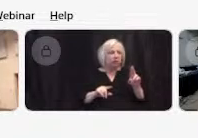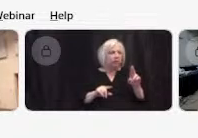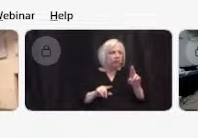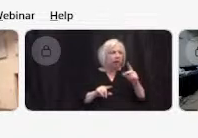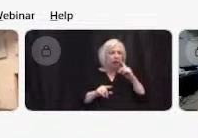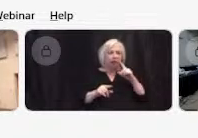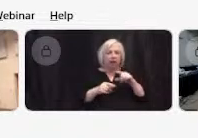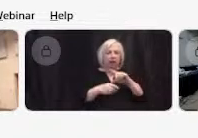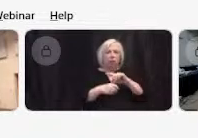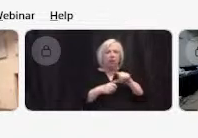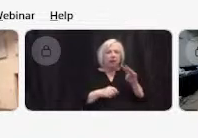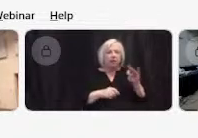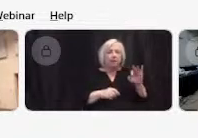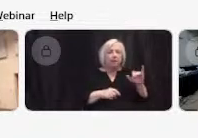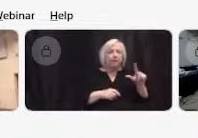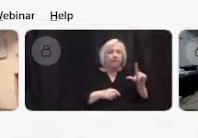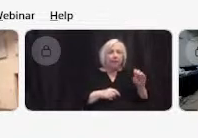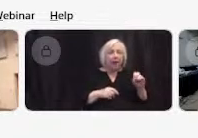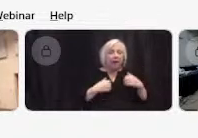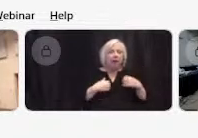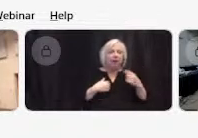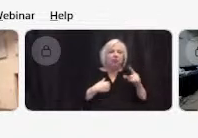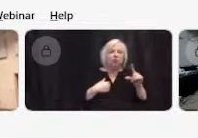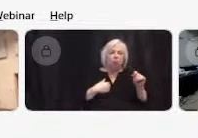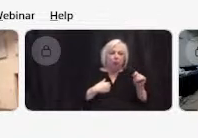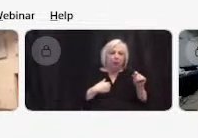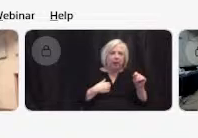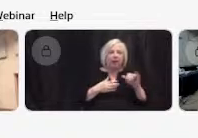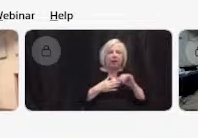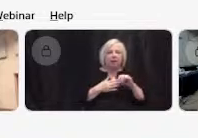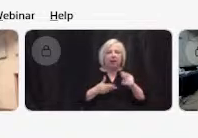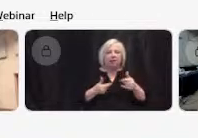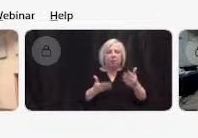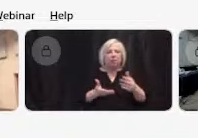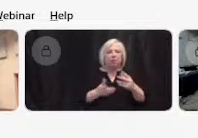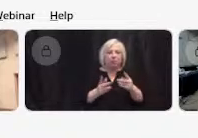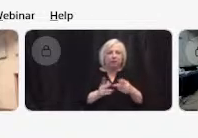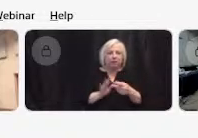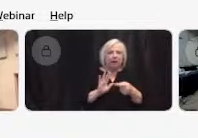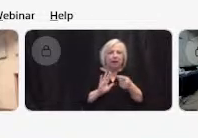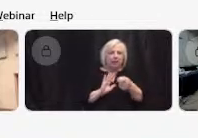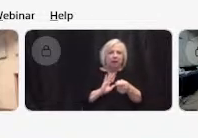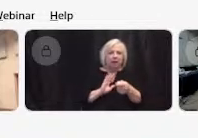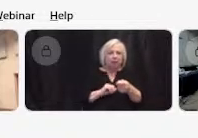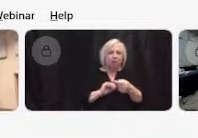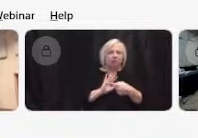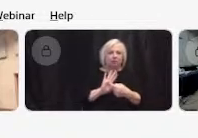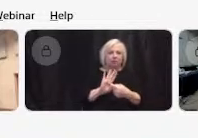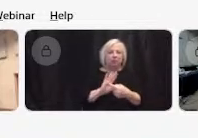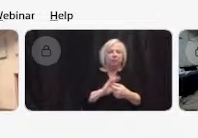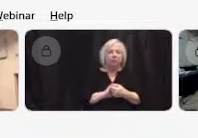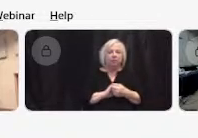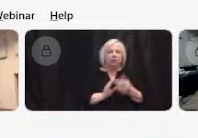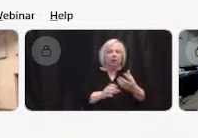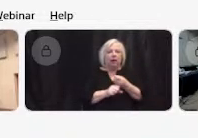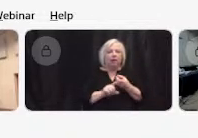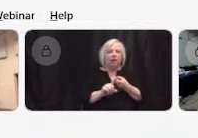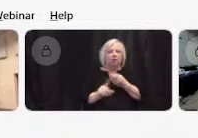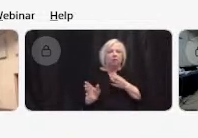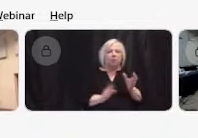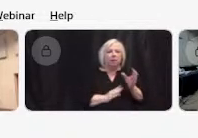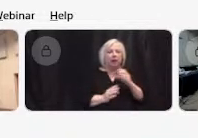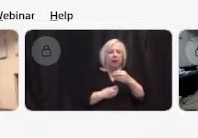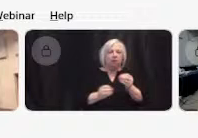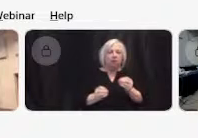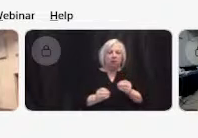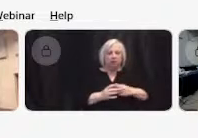this mile, there's 20. And this is where the proposed site is. And we got this from the planning office.